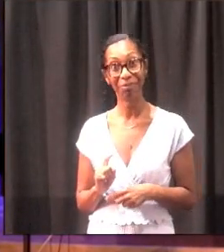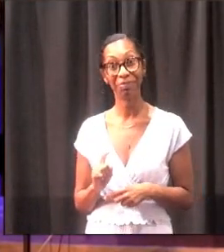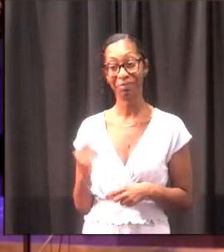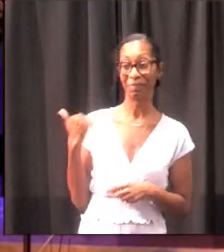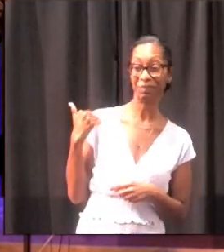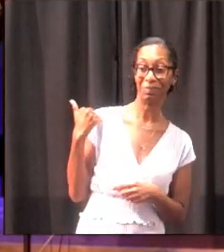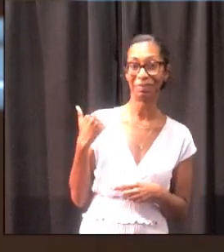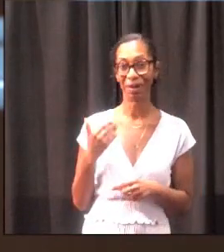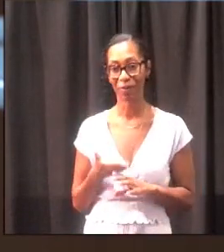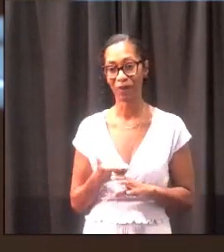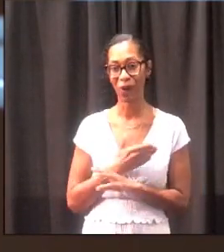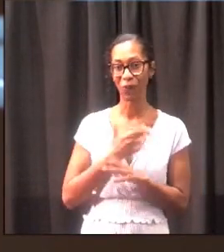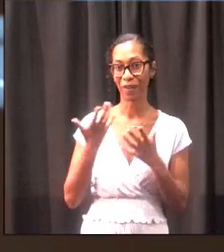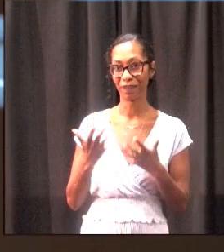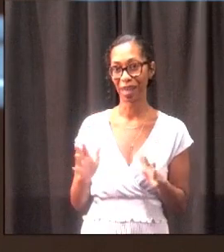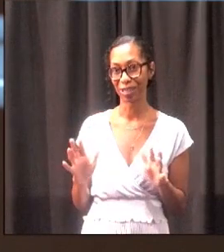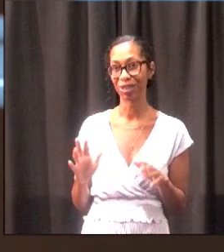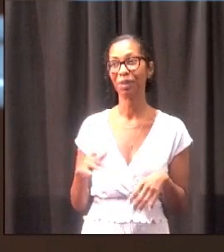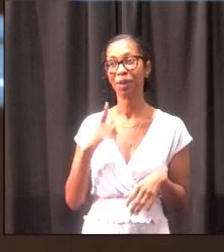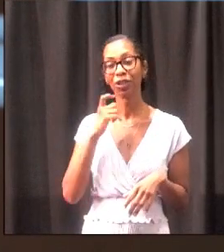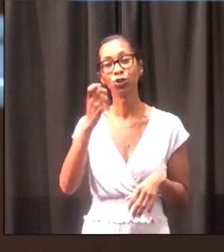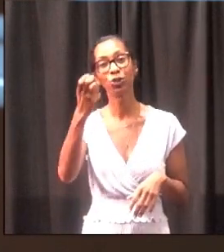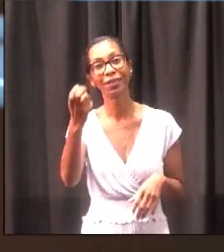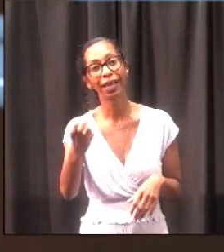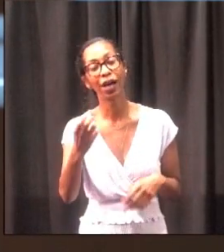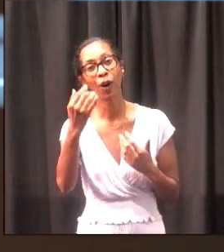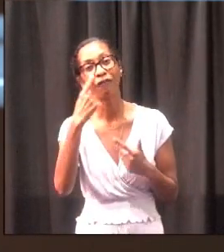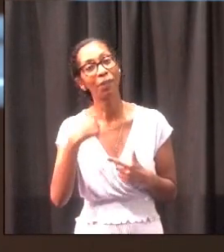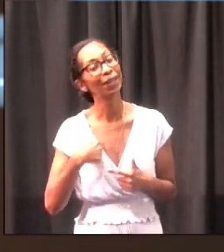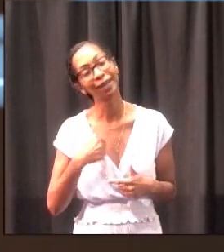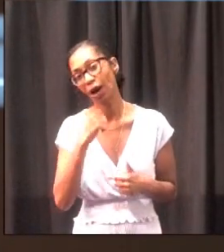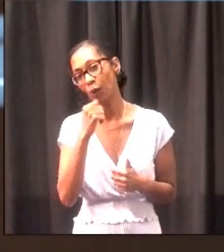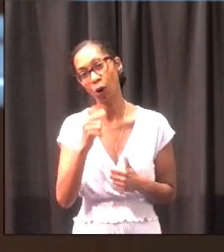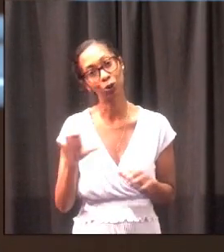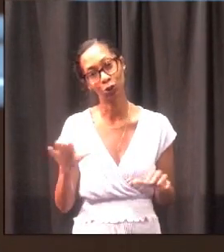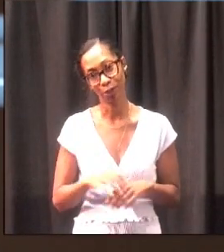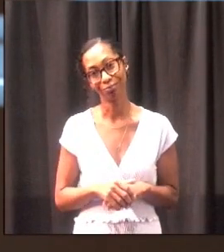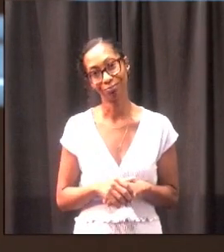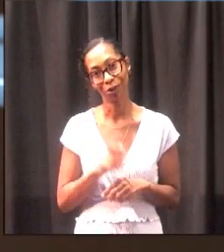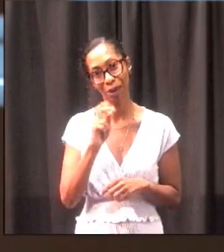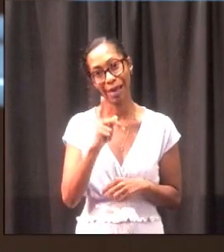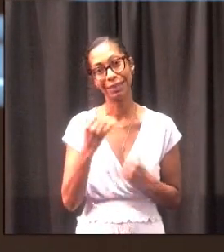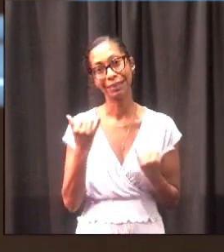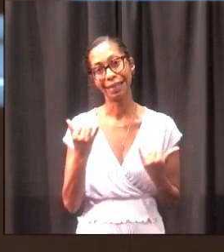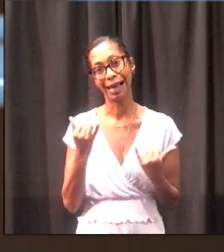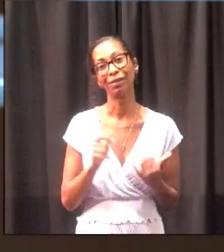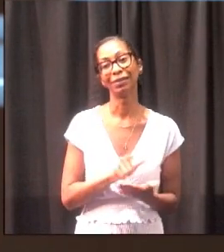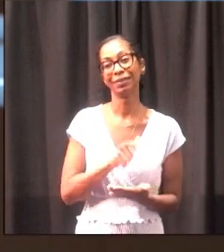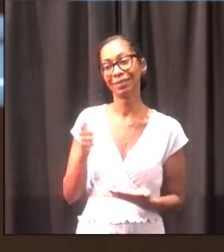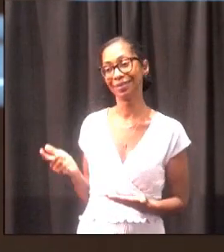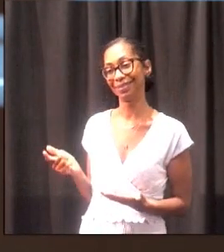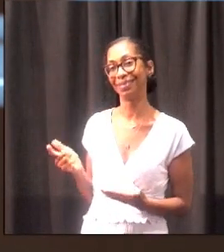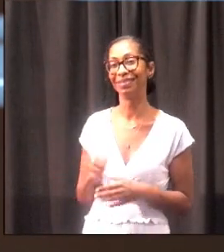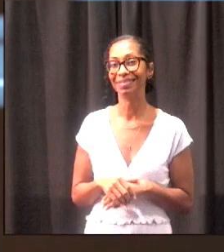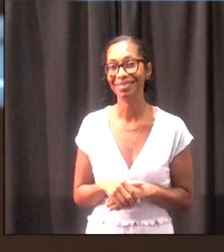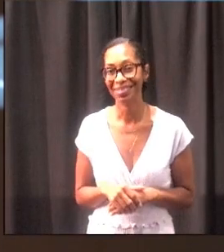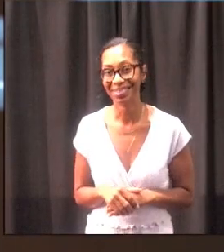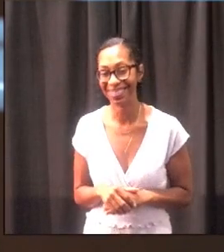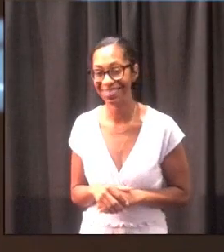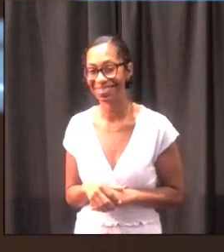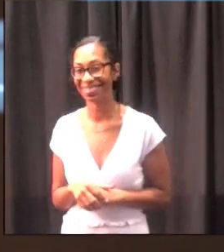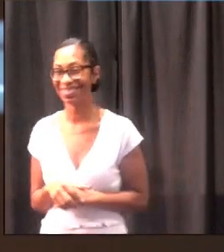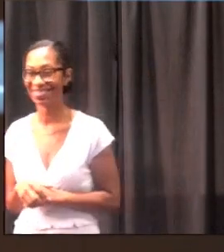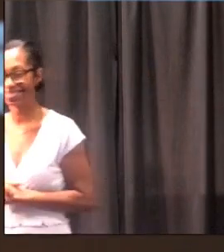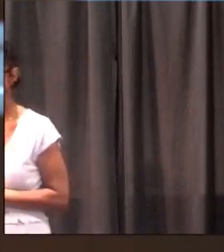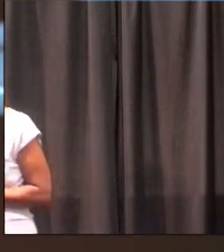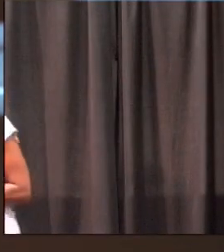before I do a benediction, because you sit out there and wait on me, it would not get done. I'm going to do what I'm graced to do, my assignment, preach, and get out of